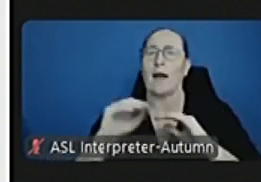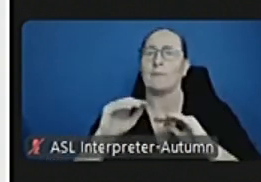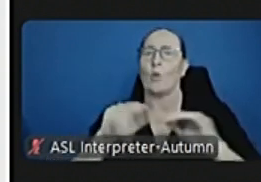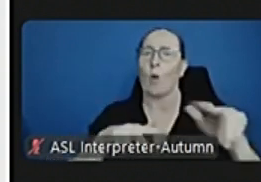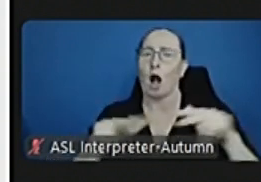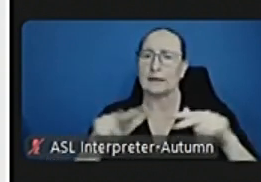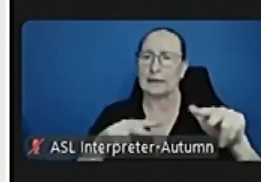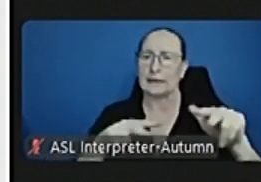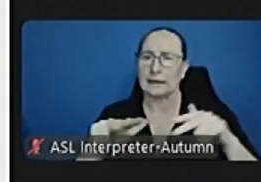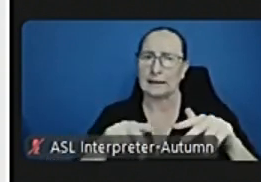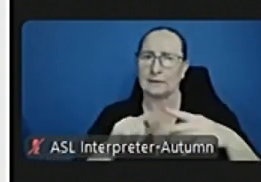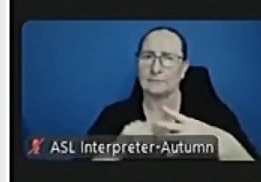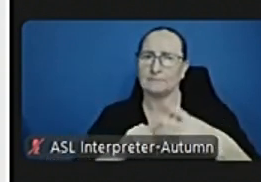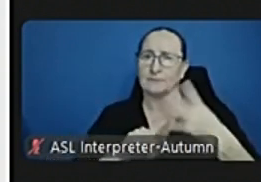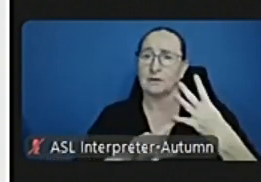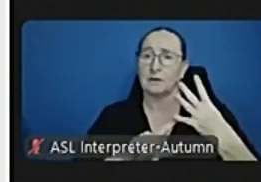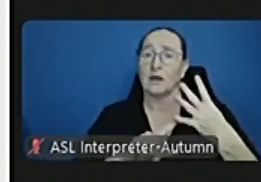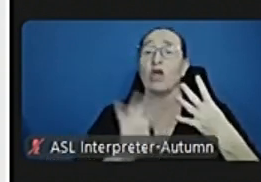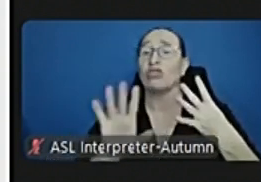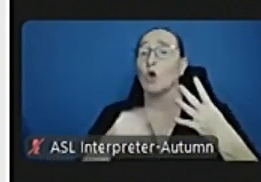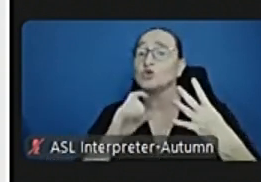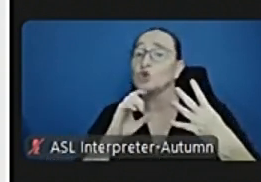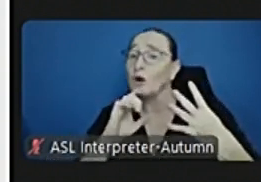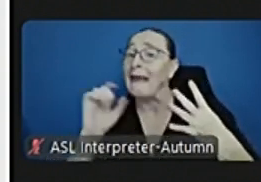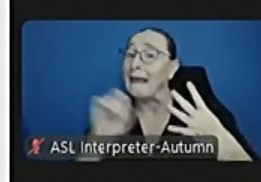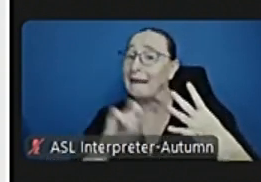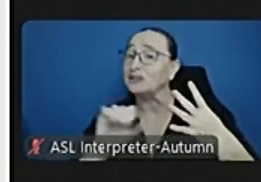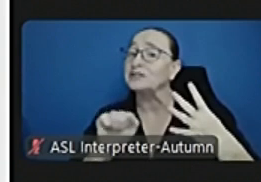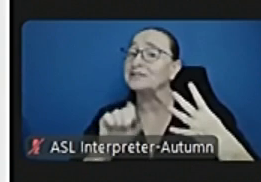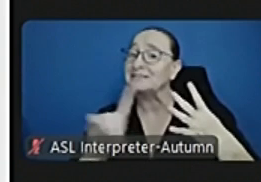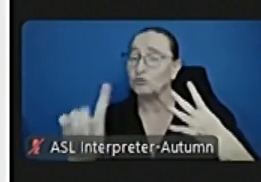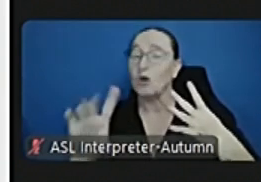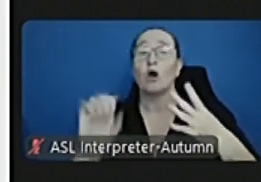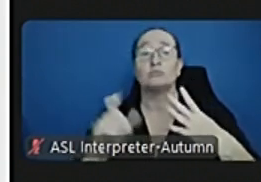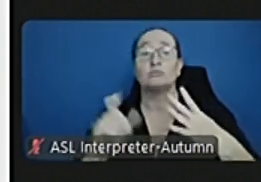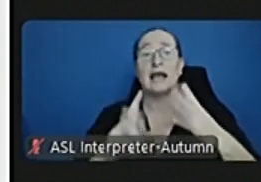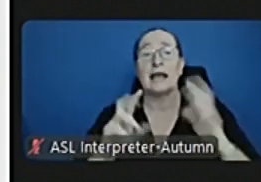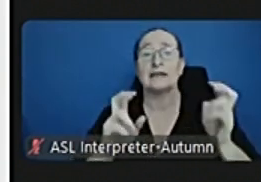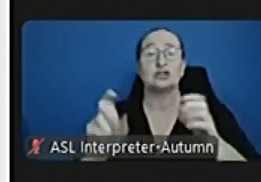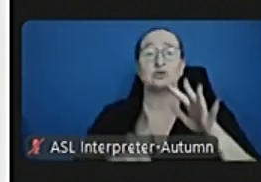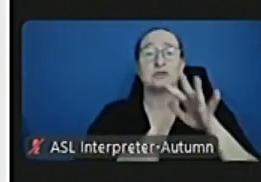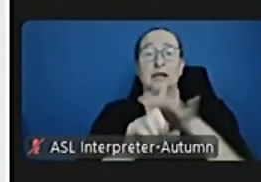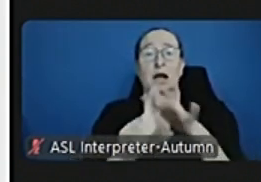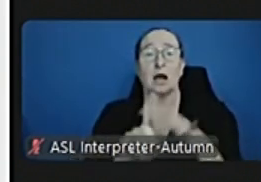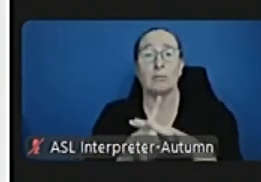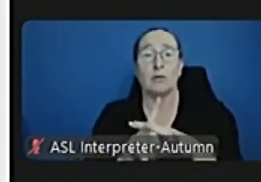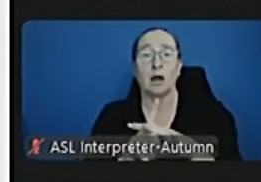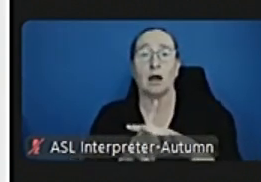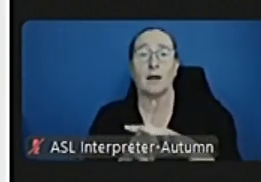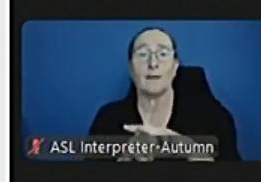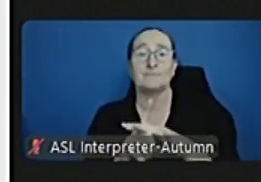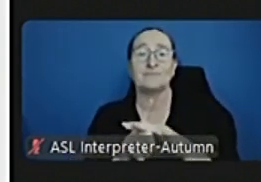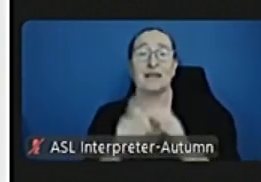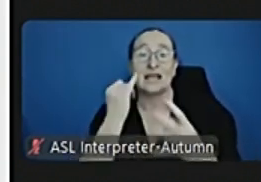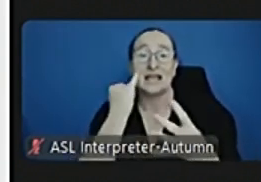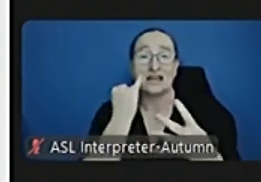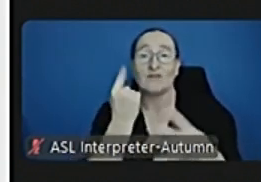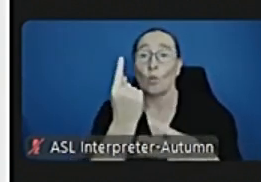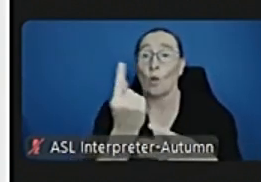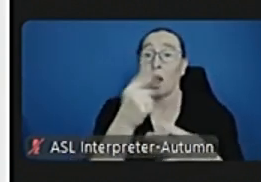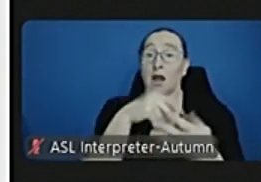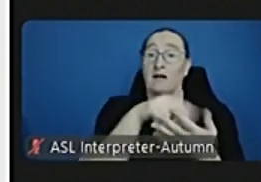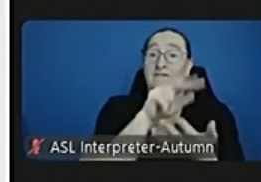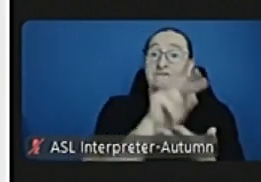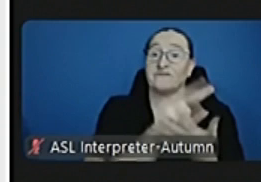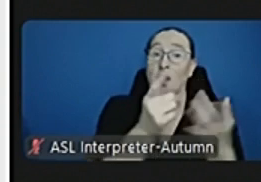Those are all aging syndromes and issues that come up. You know how it is. If one fall occurs, it can